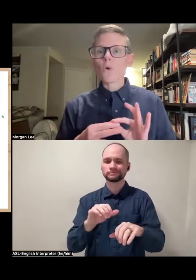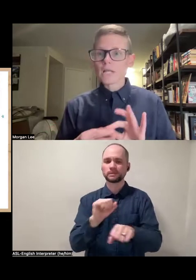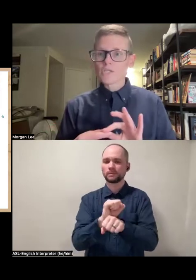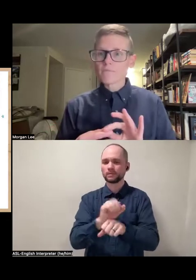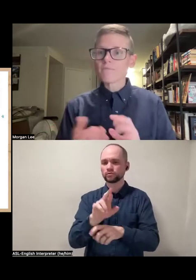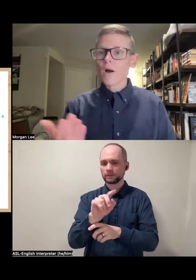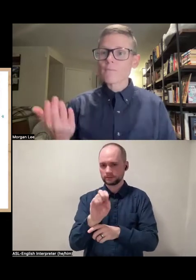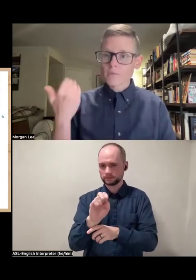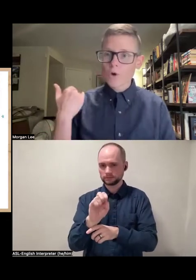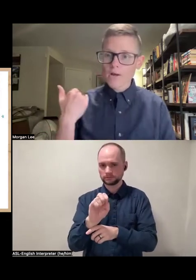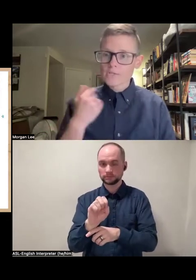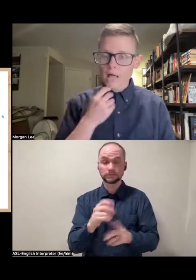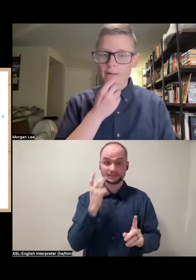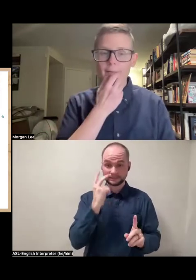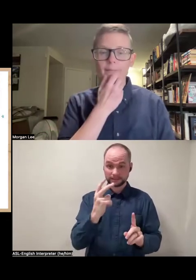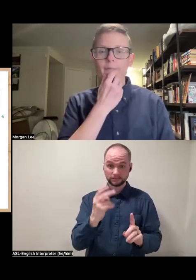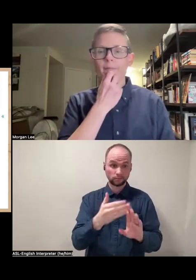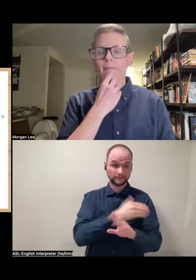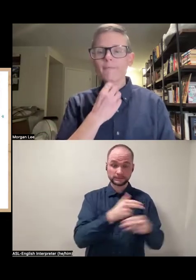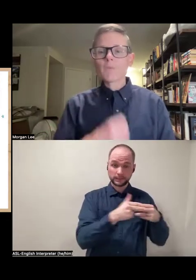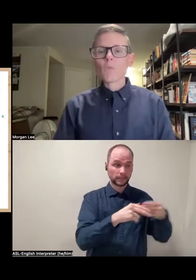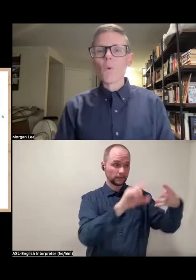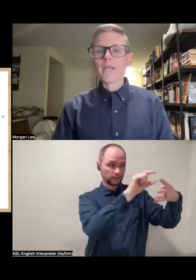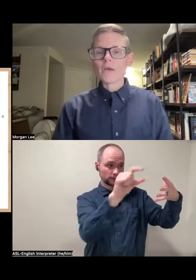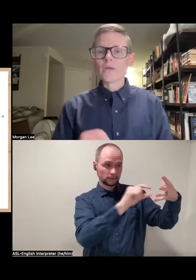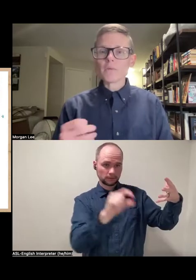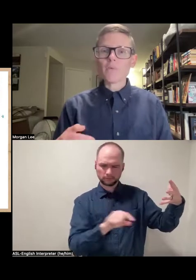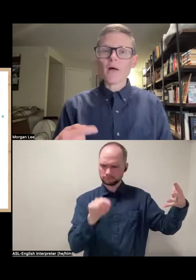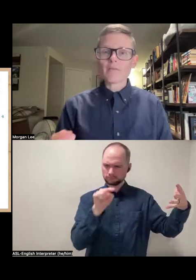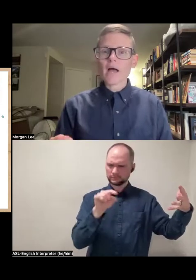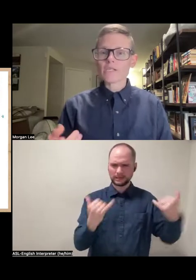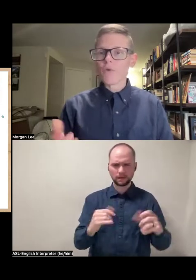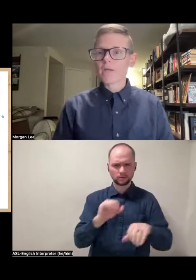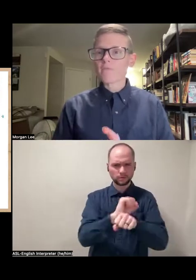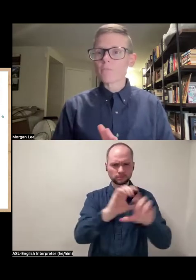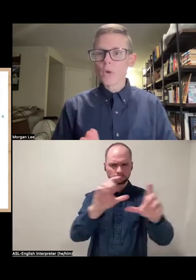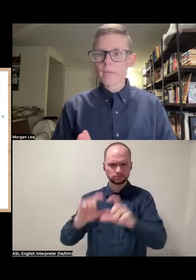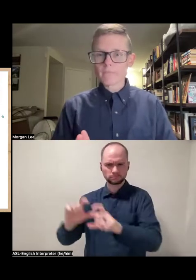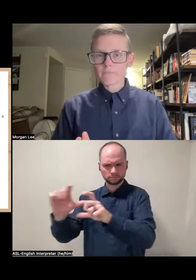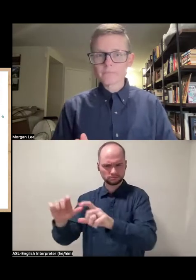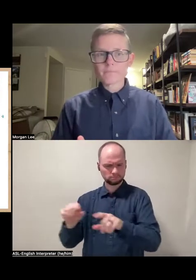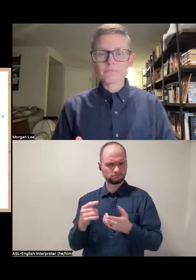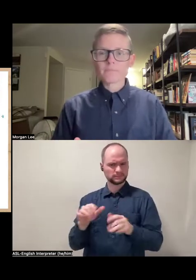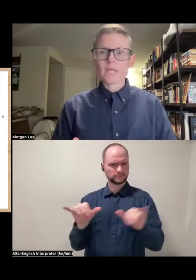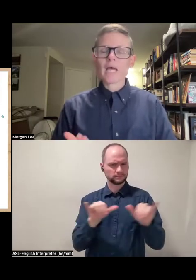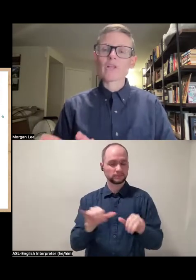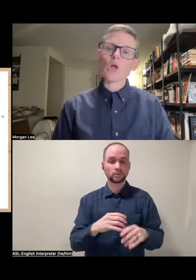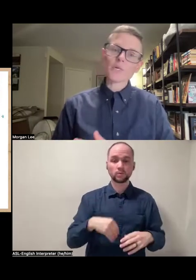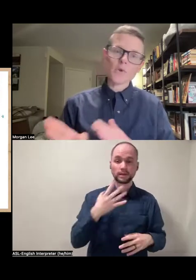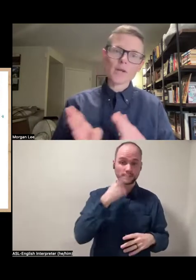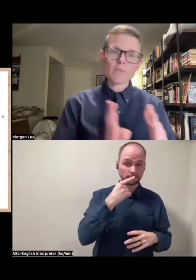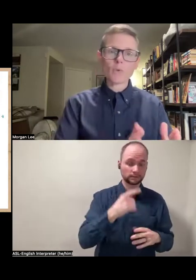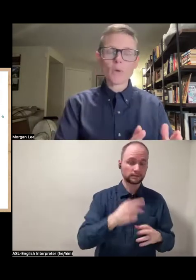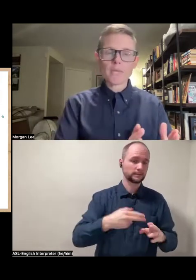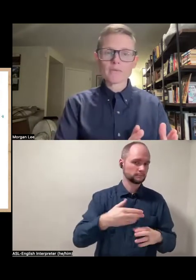lot of correlation from the prior slide. White hearing people have the highest rate of employment and the